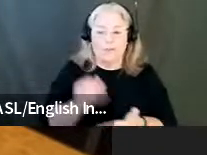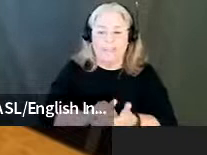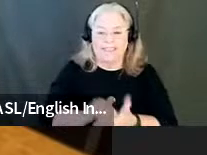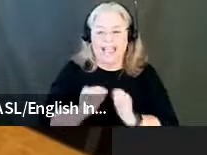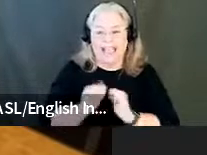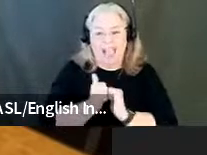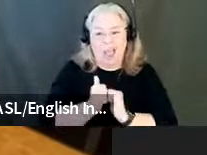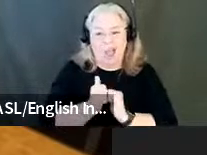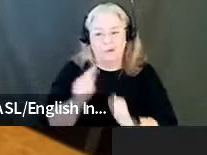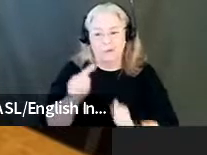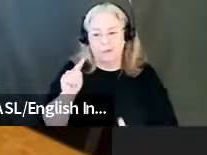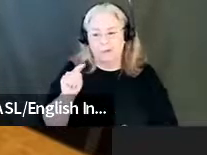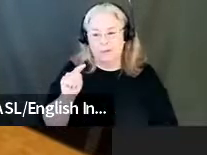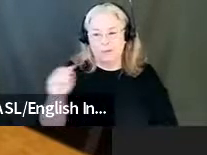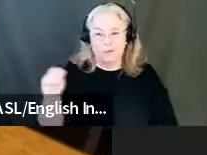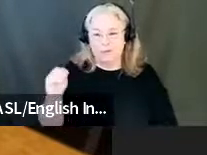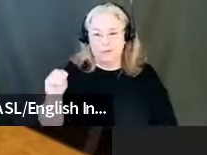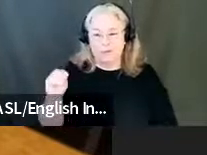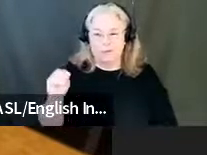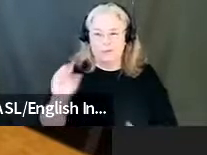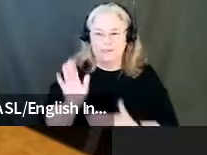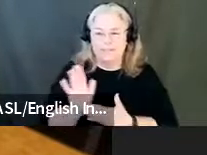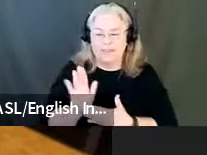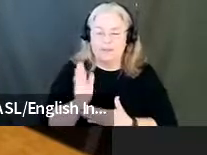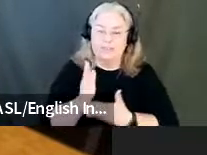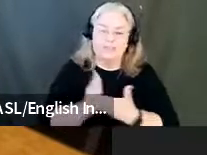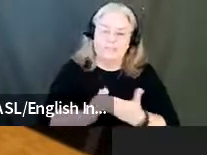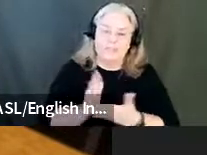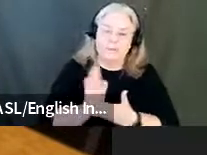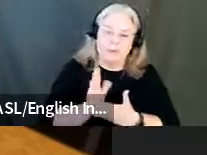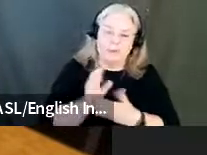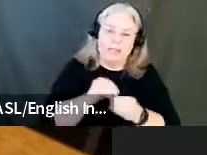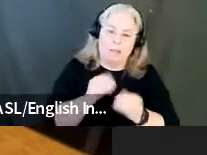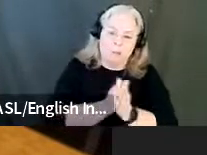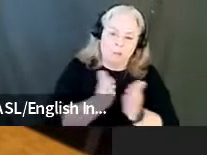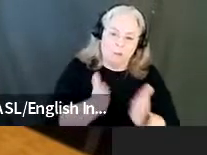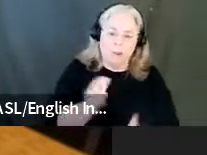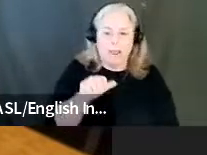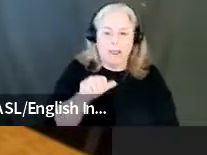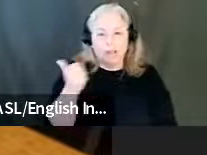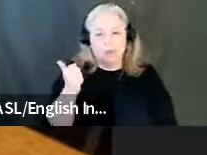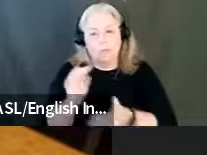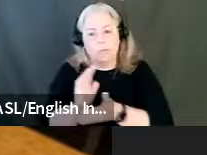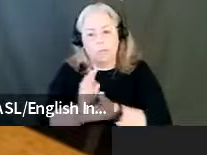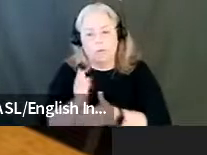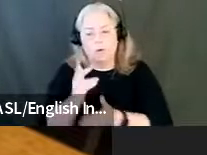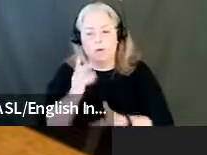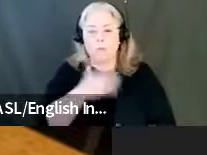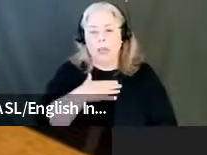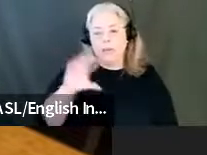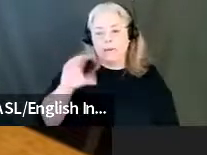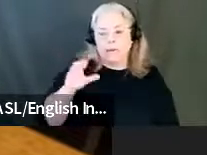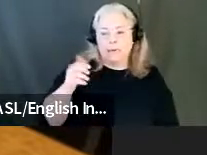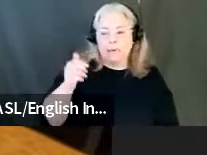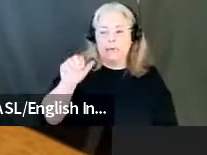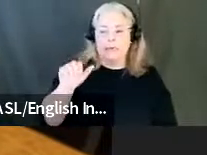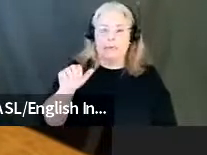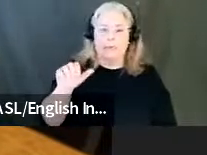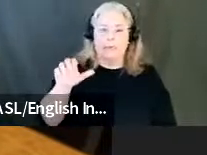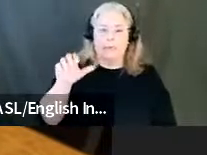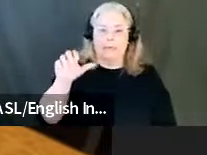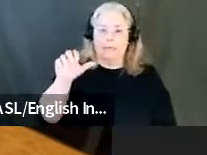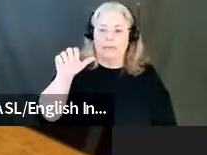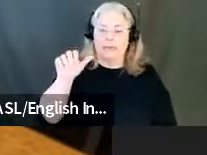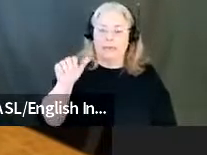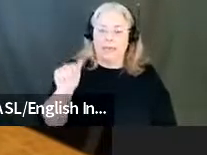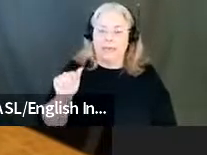videos. So some of the videos are like in the book, but the other videos, my channel is